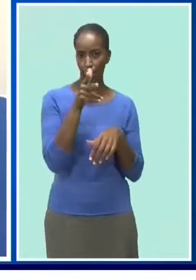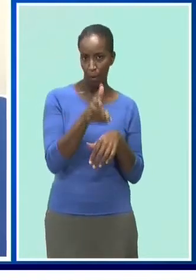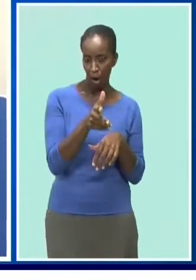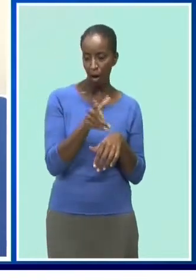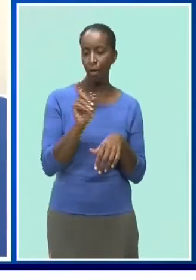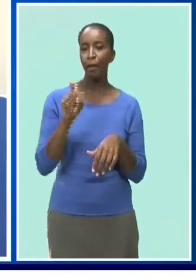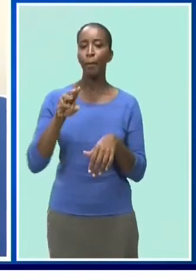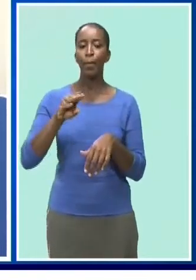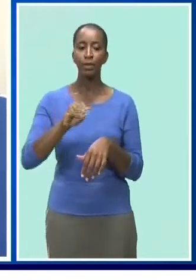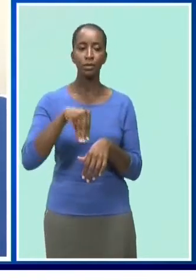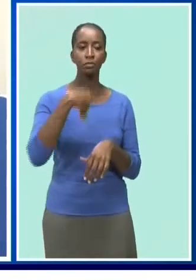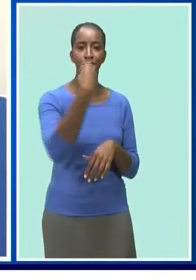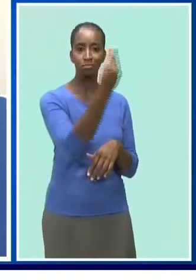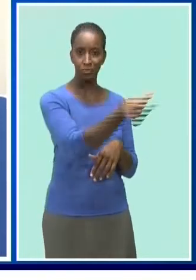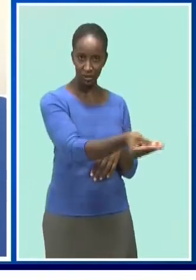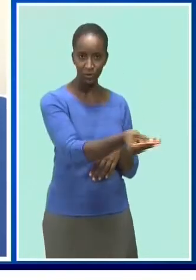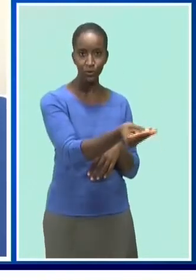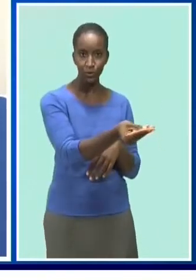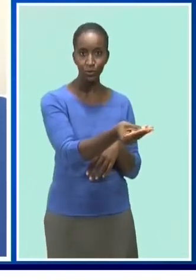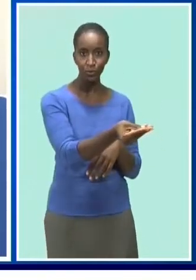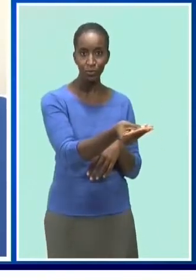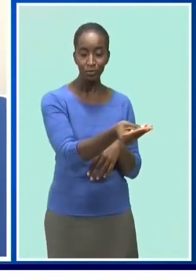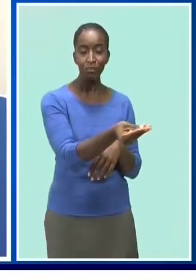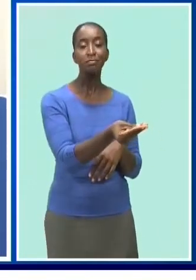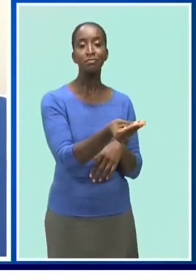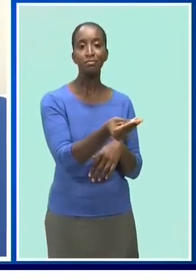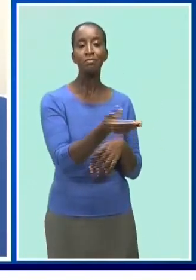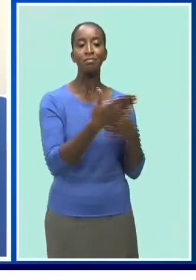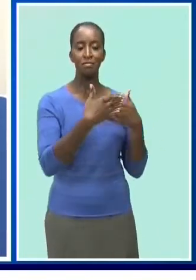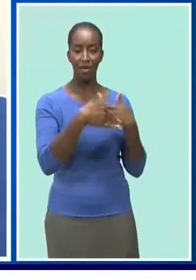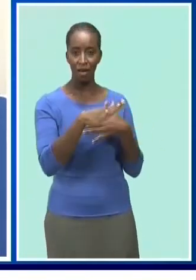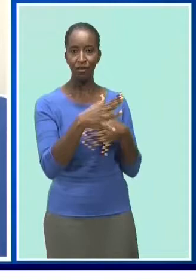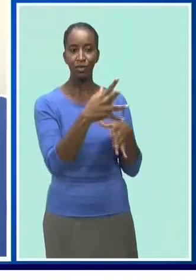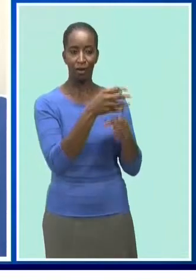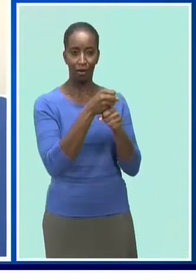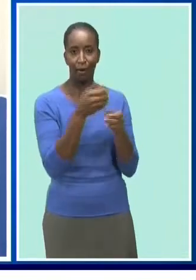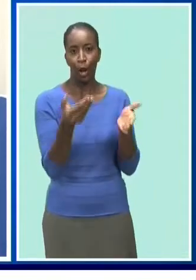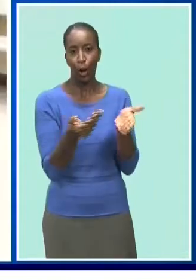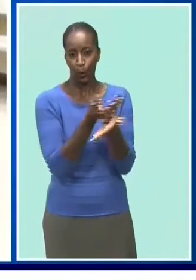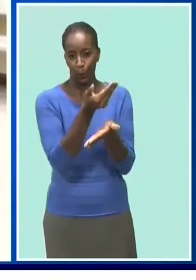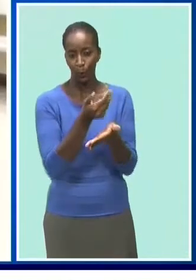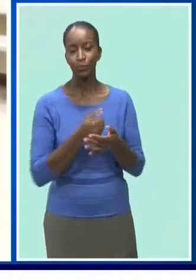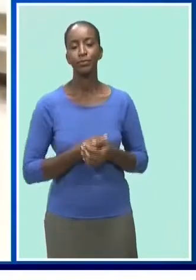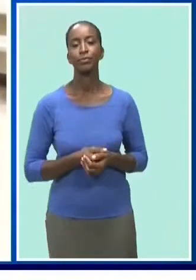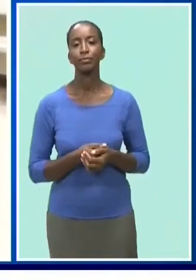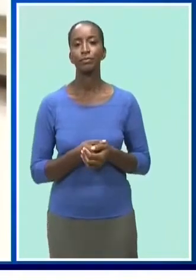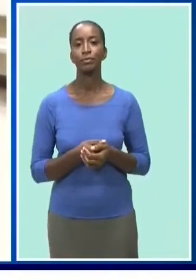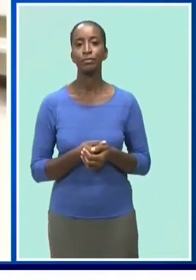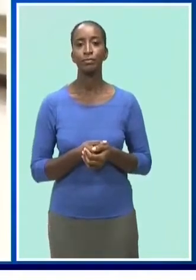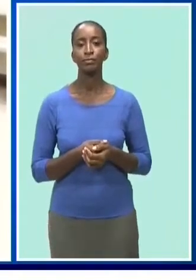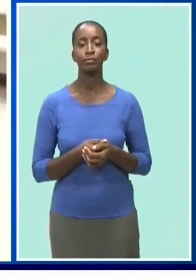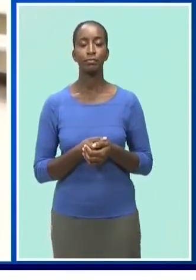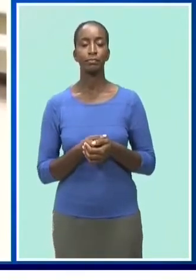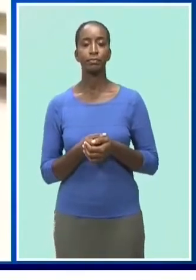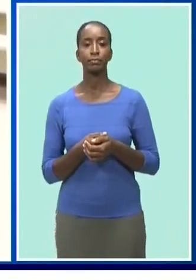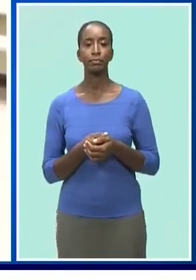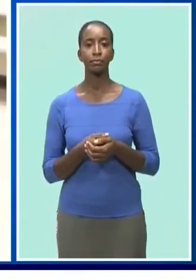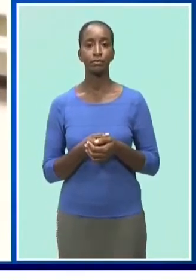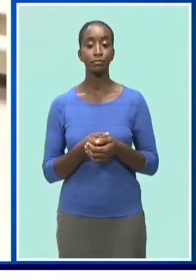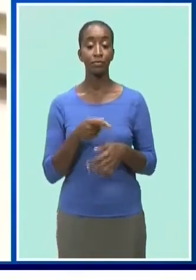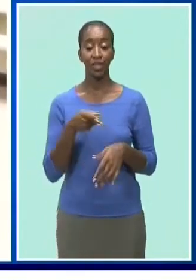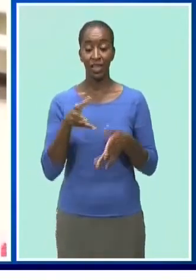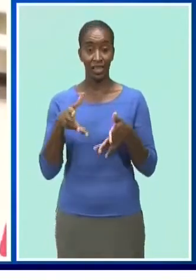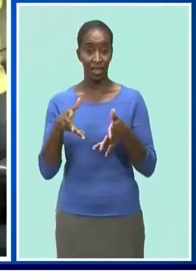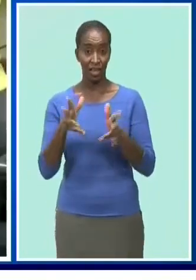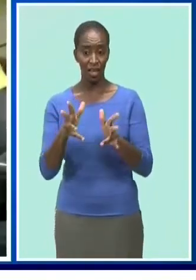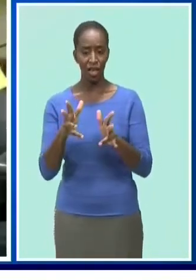that old parking permit, if you do have it, to acquire the new one. Ms. Tudor also stressed that the permit belongs